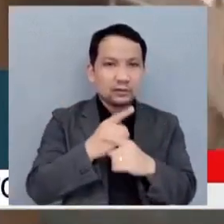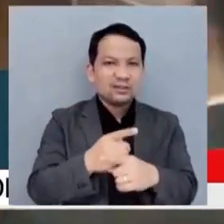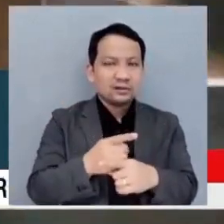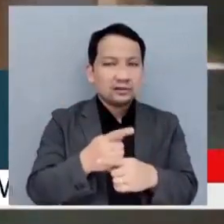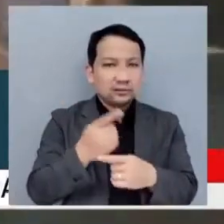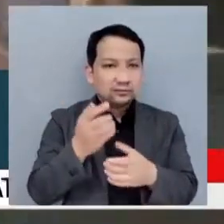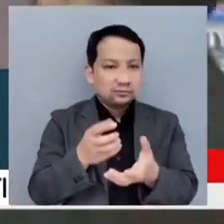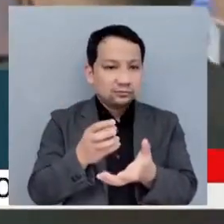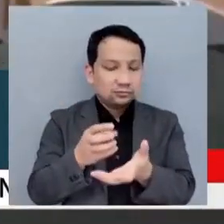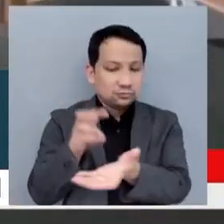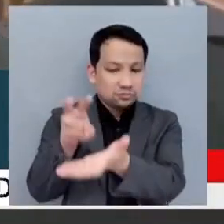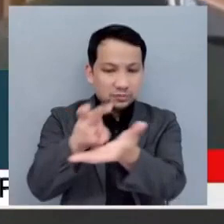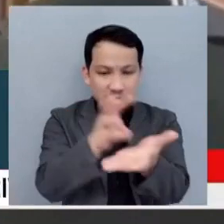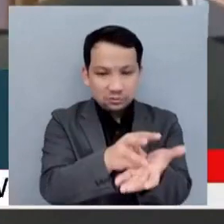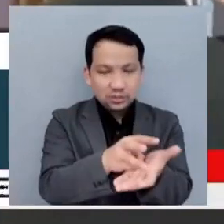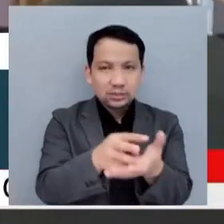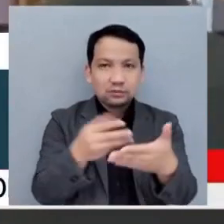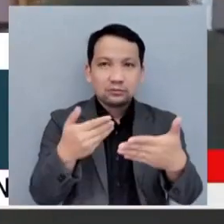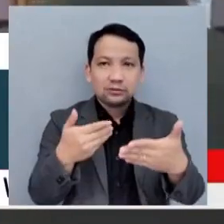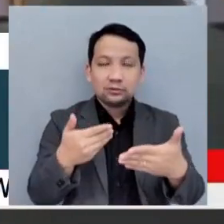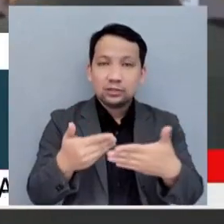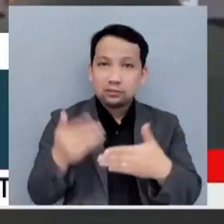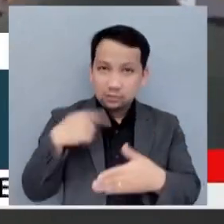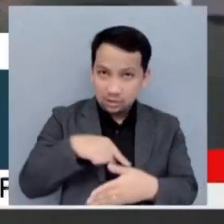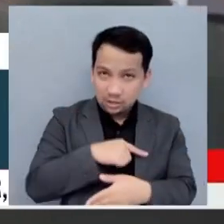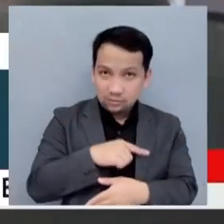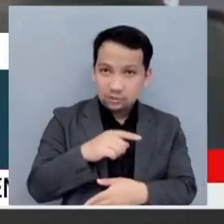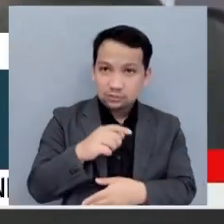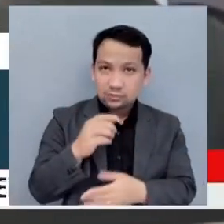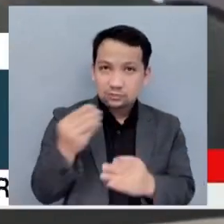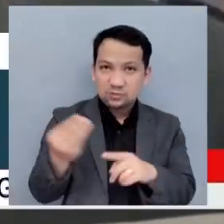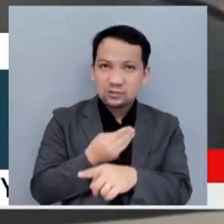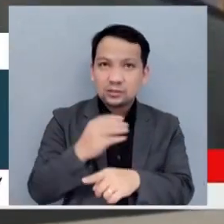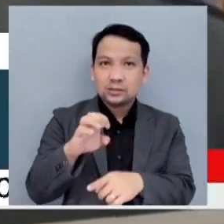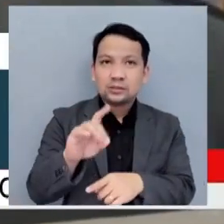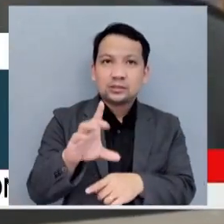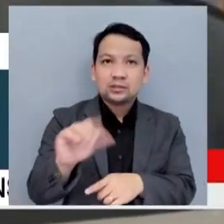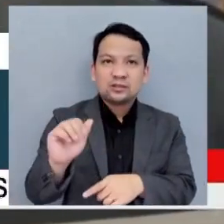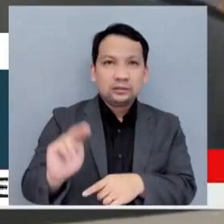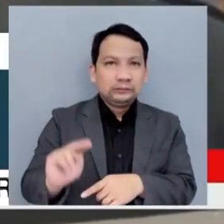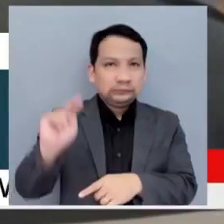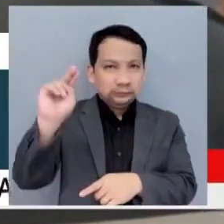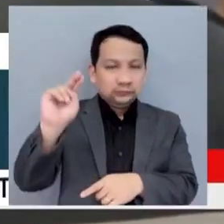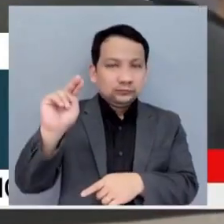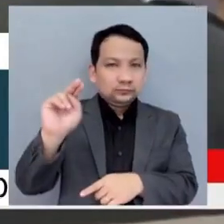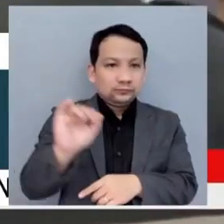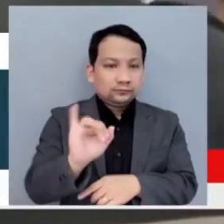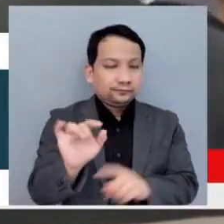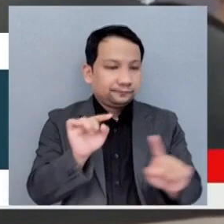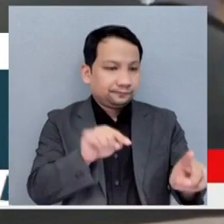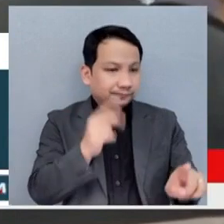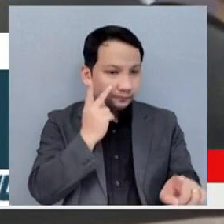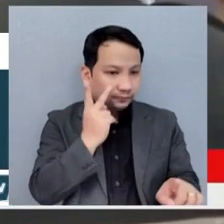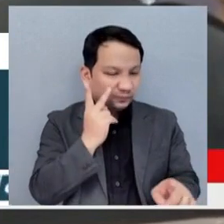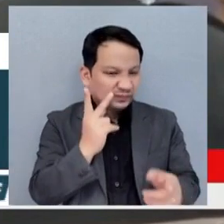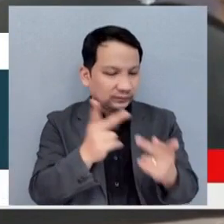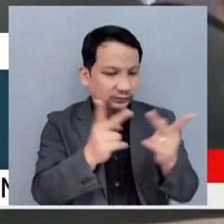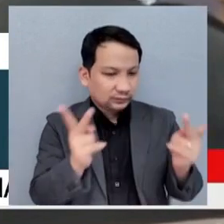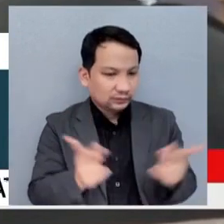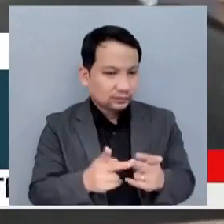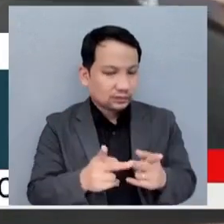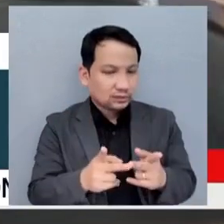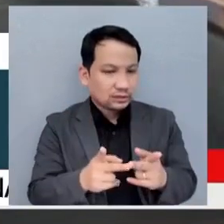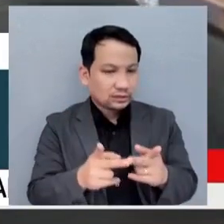allocate some resources and our modernization program on the northern side. If you look at the configuration